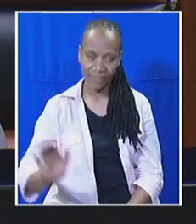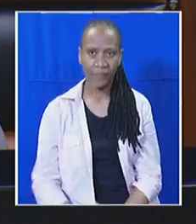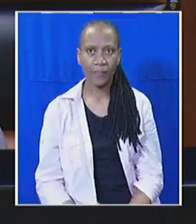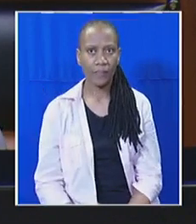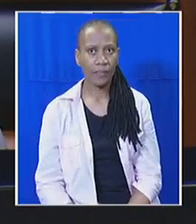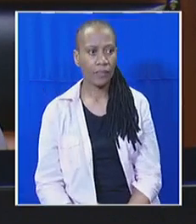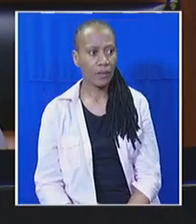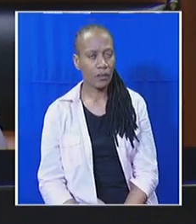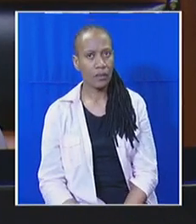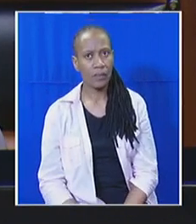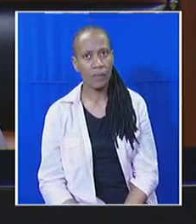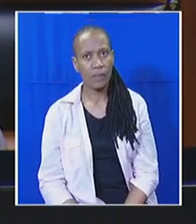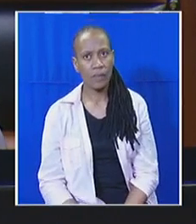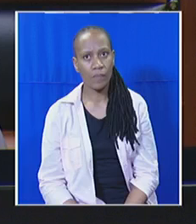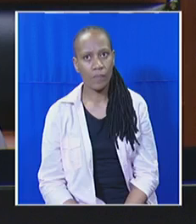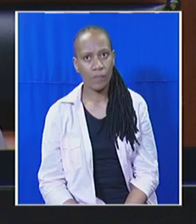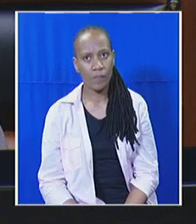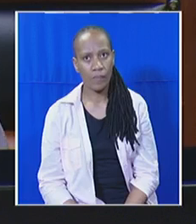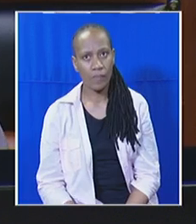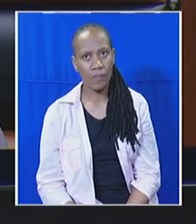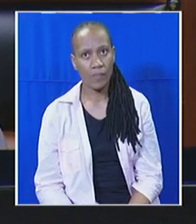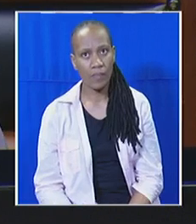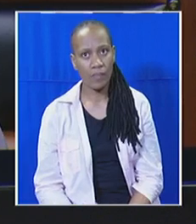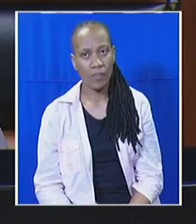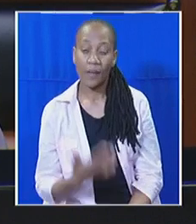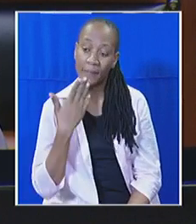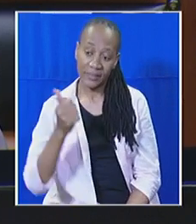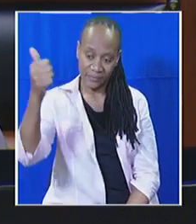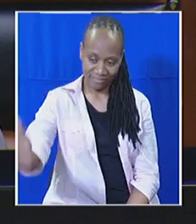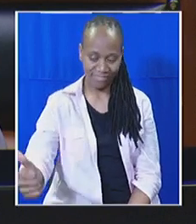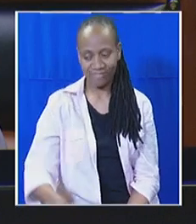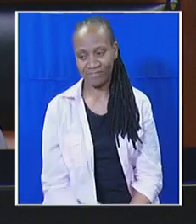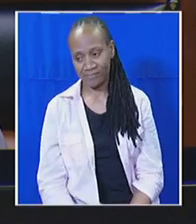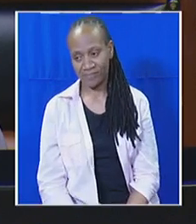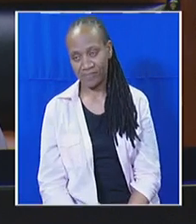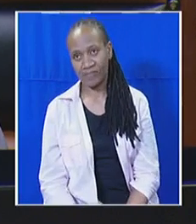must not mislead us. Please sit.